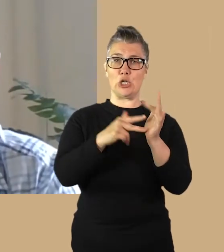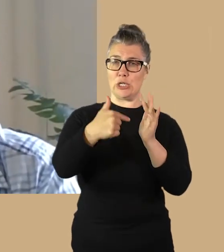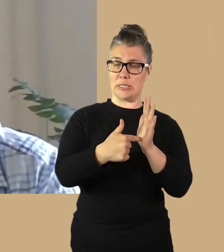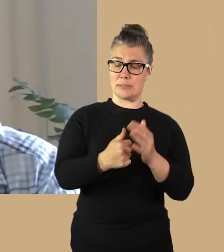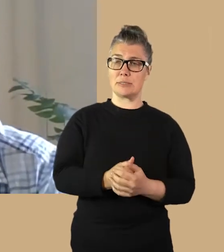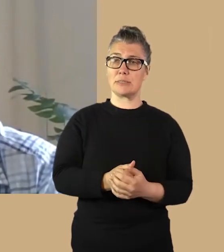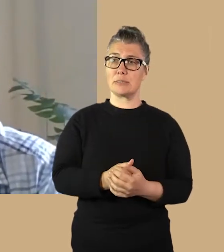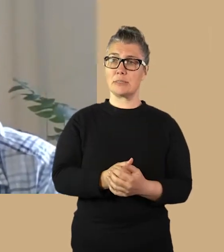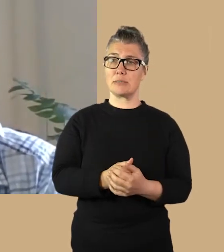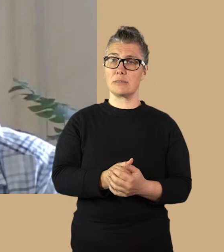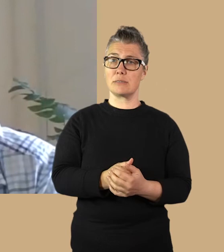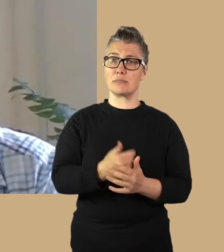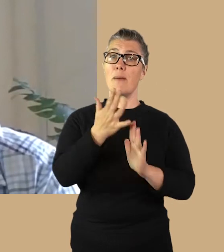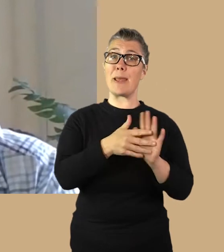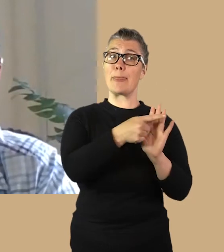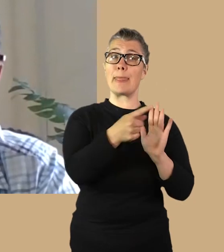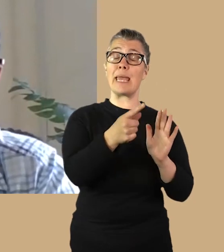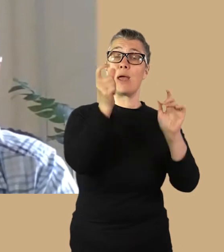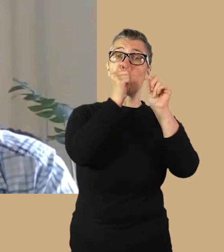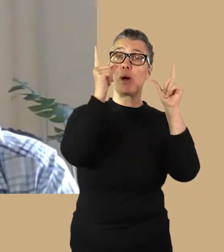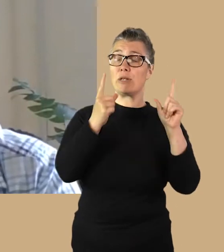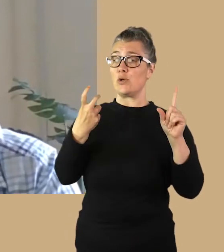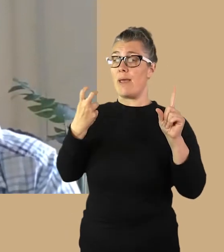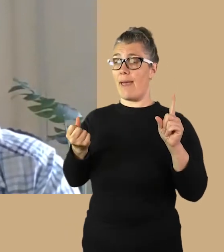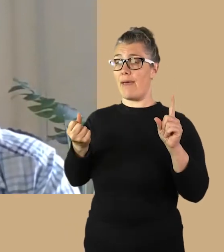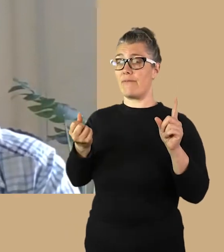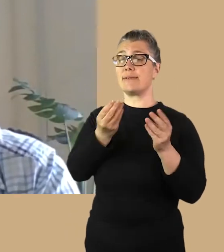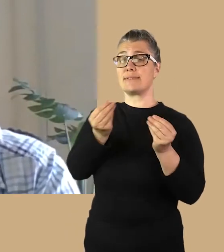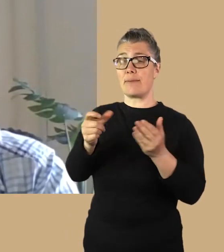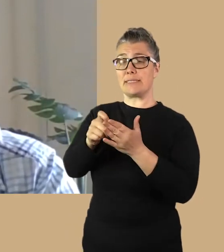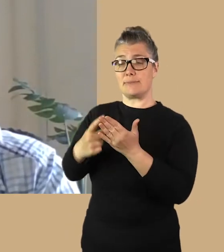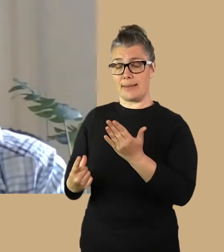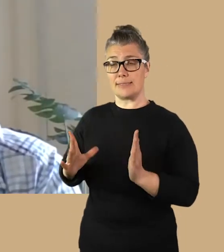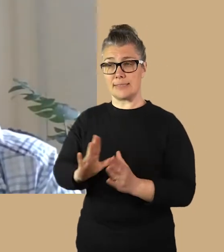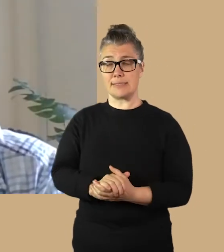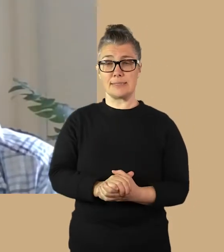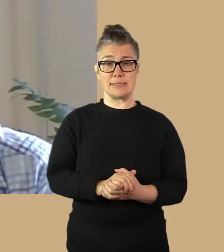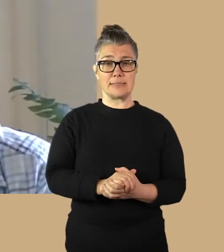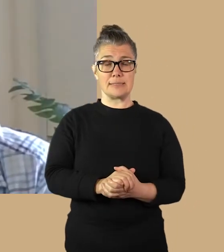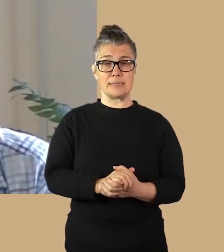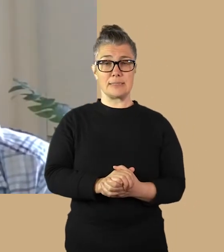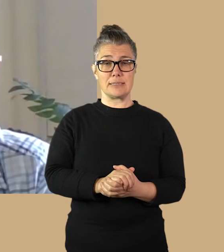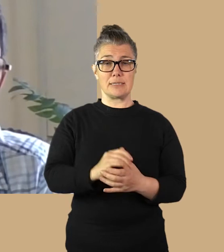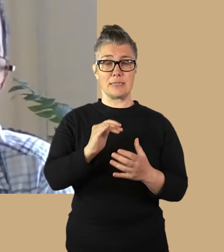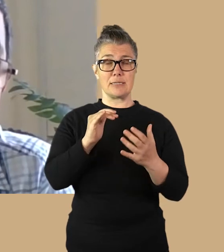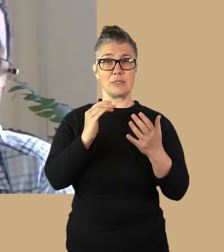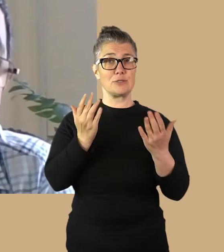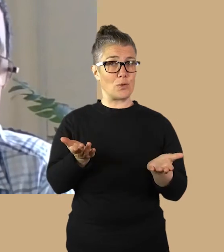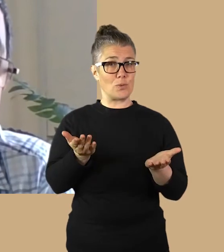Unit. So therefore, they are aware that you have some disability. So is